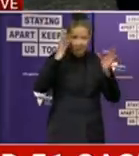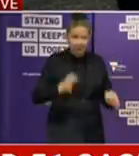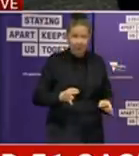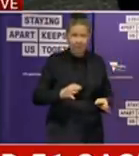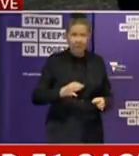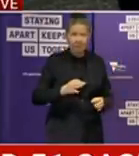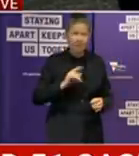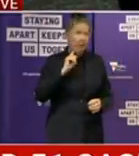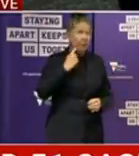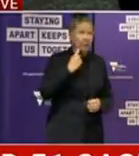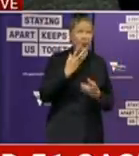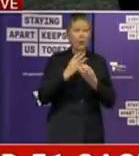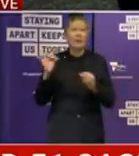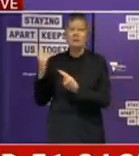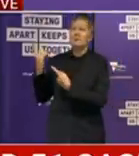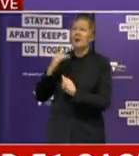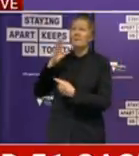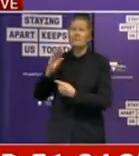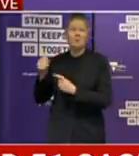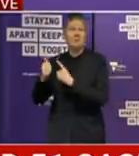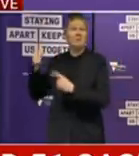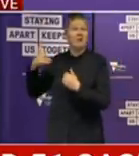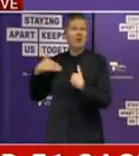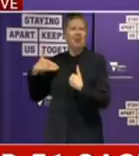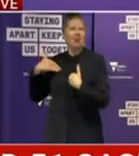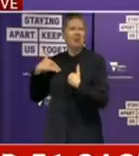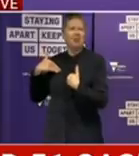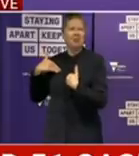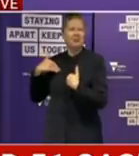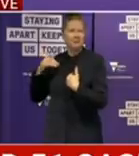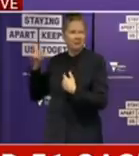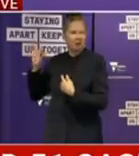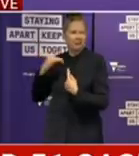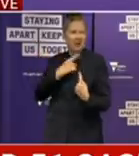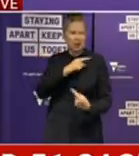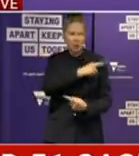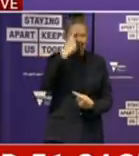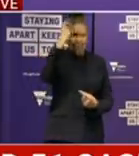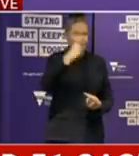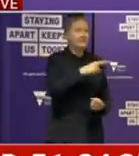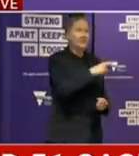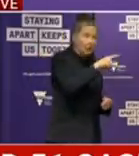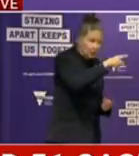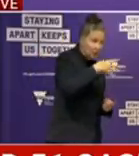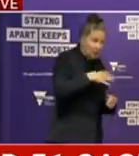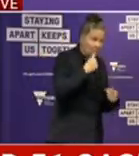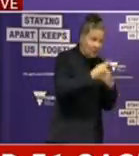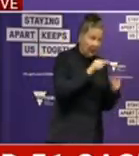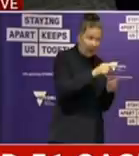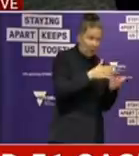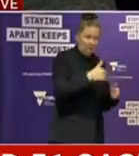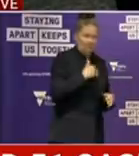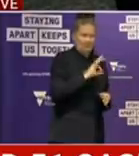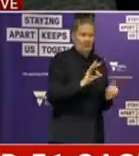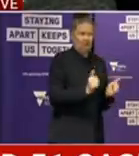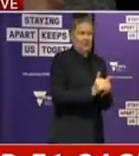captain's calls have you made? I wouldn't describe it in those terms. If you want to describe it that way, then that's entirely a matter for you. It has been described as that. You